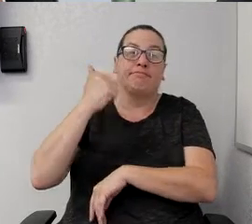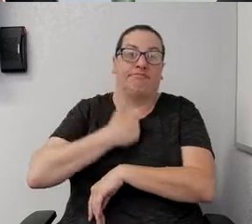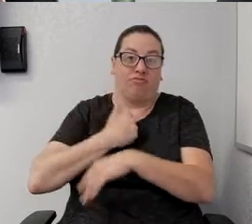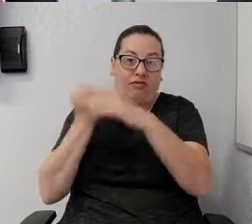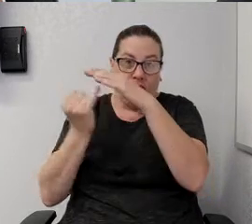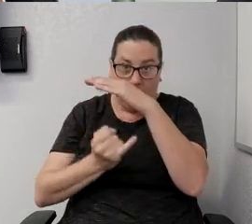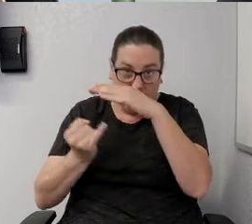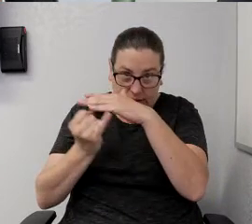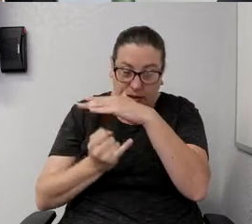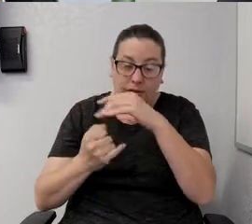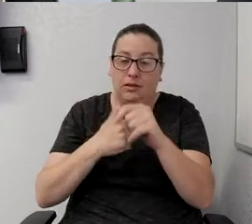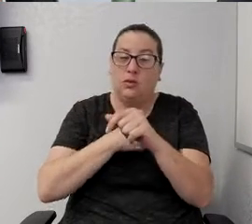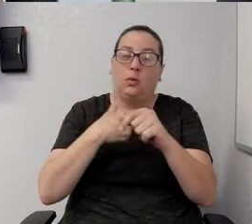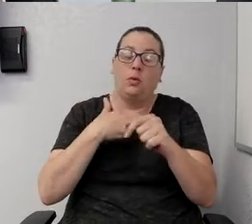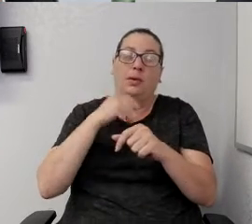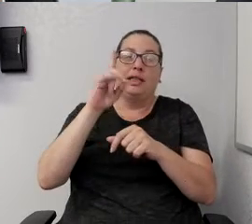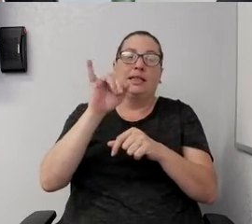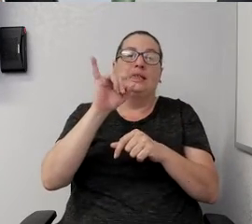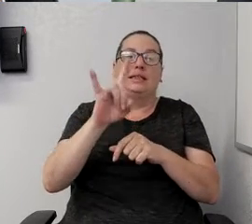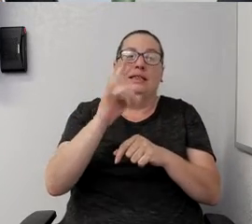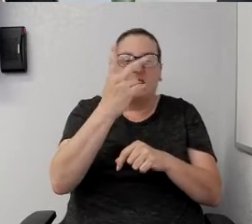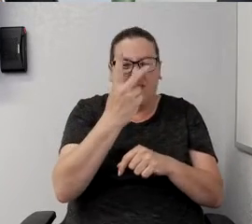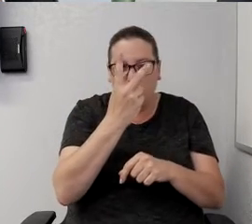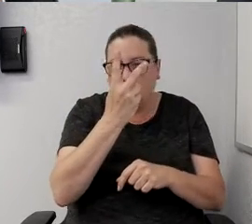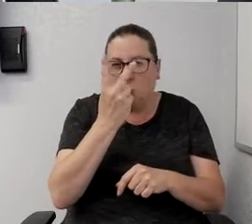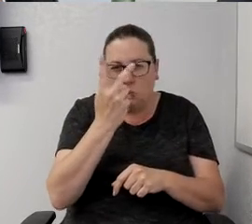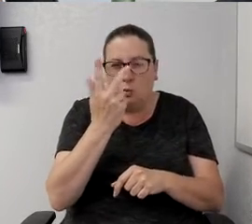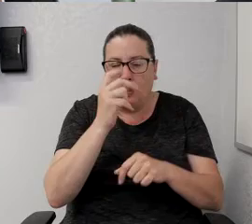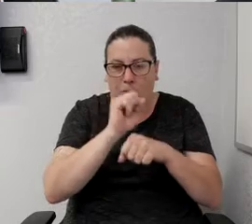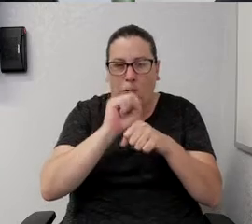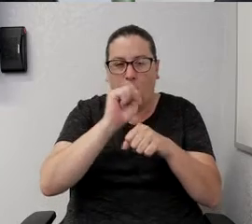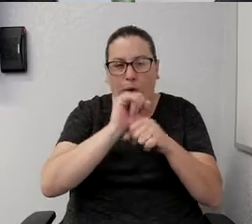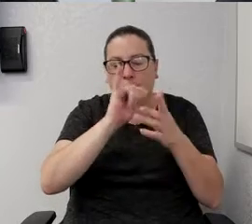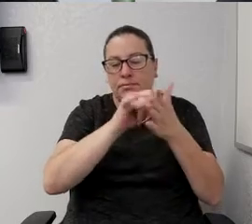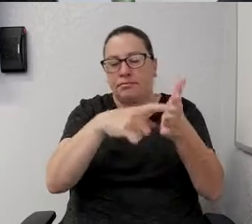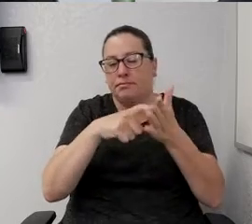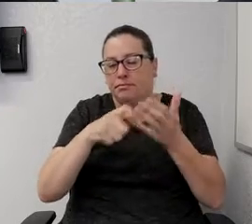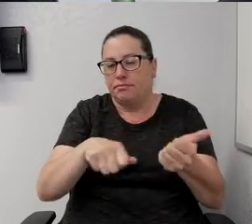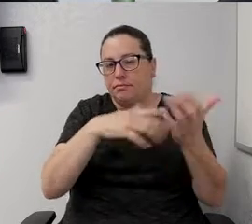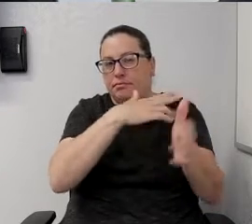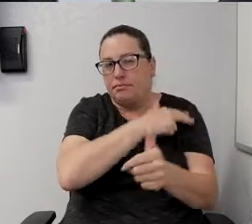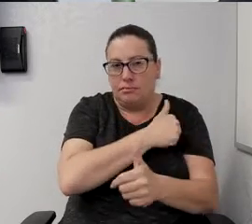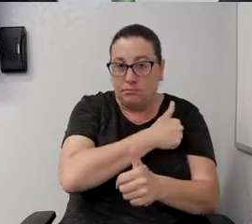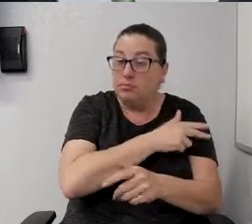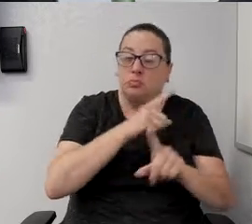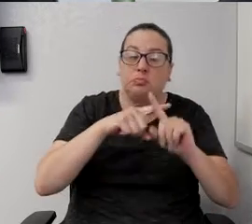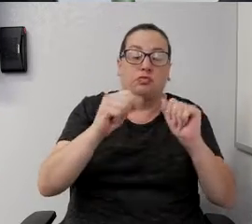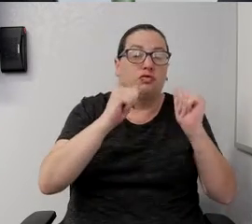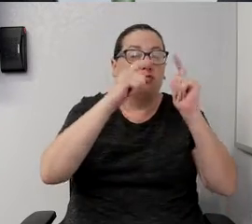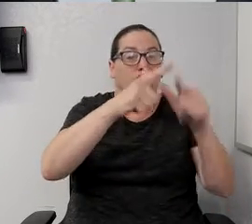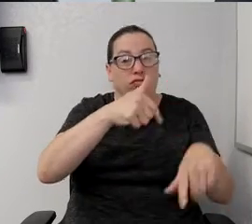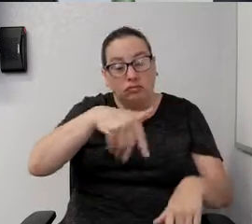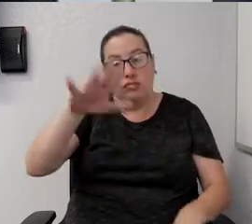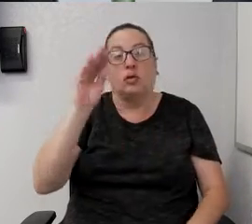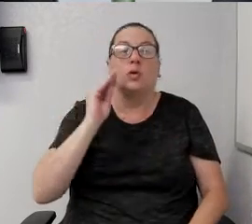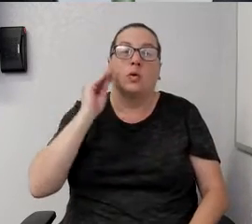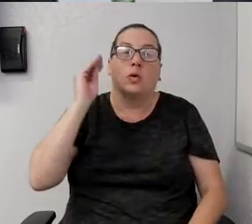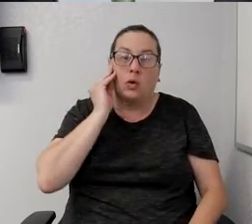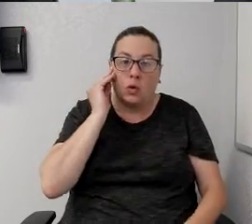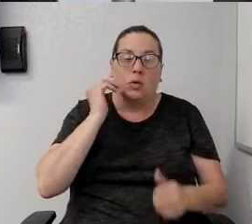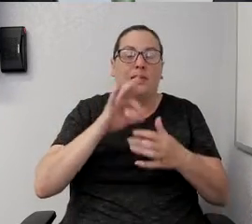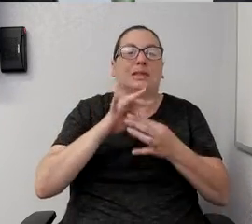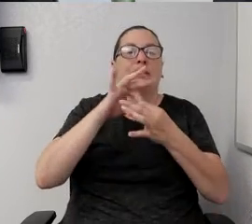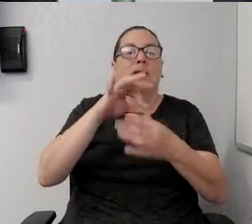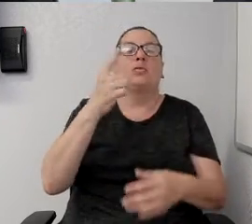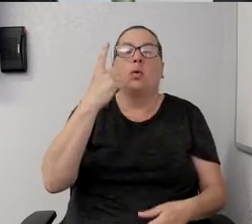did have a couple employees that did require hospitalization. All of them have gone home except for 1 who still